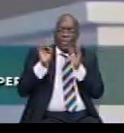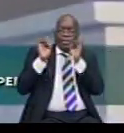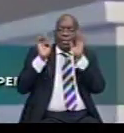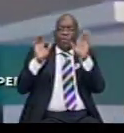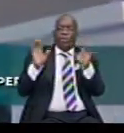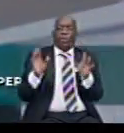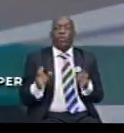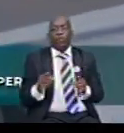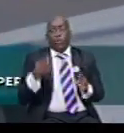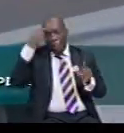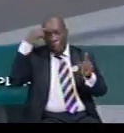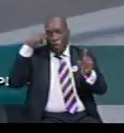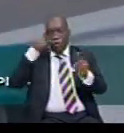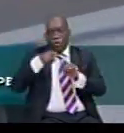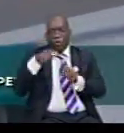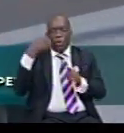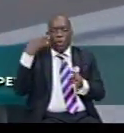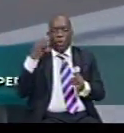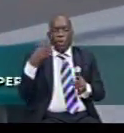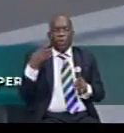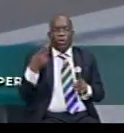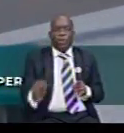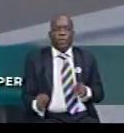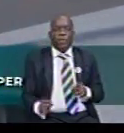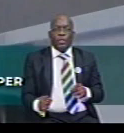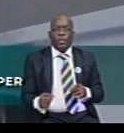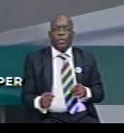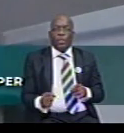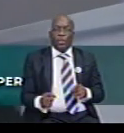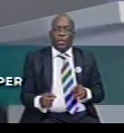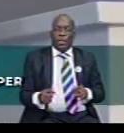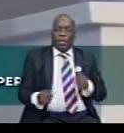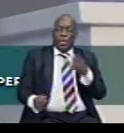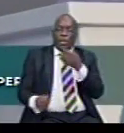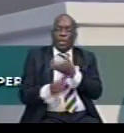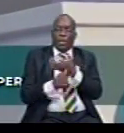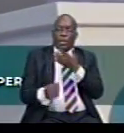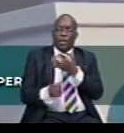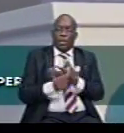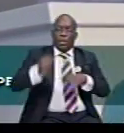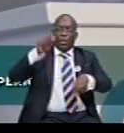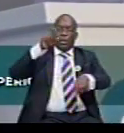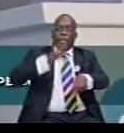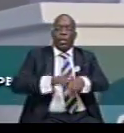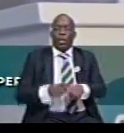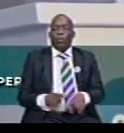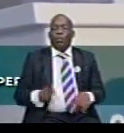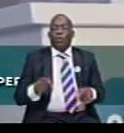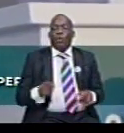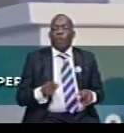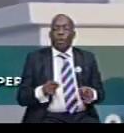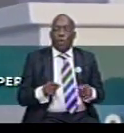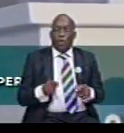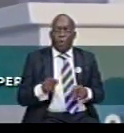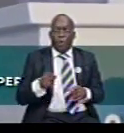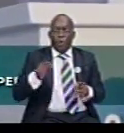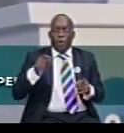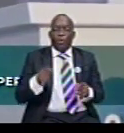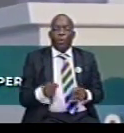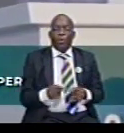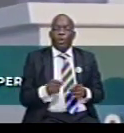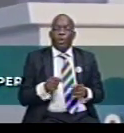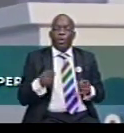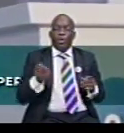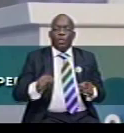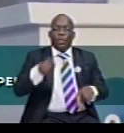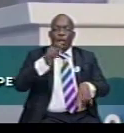fatal end time period, the period in which we live, in which we're ministering.